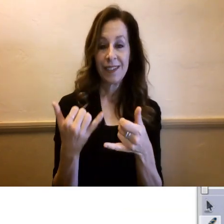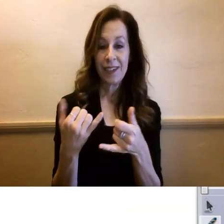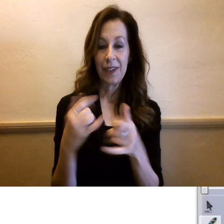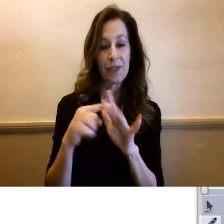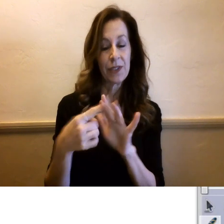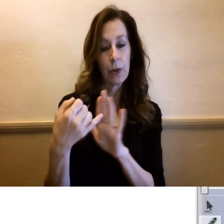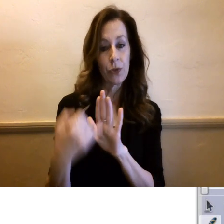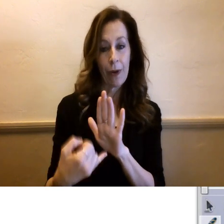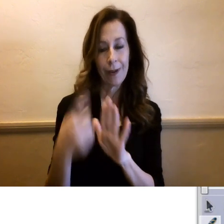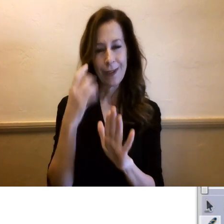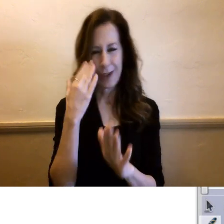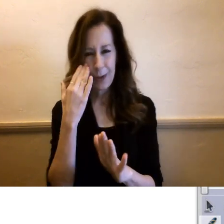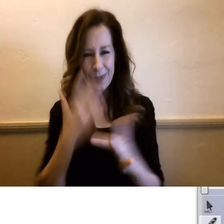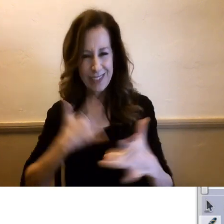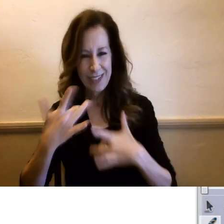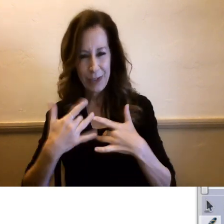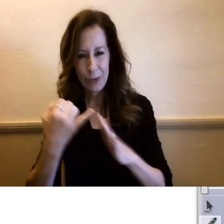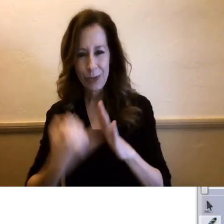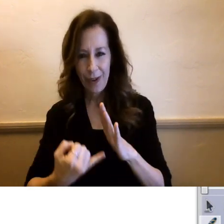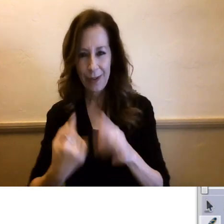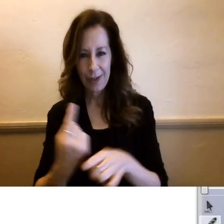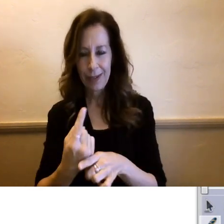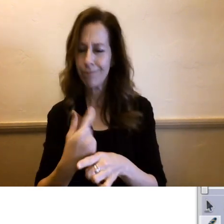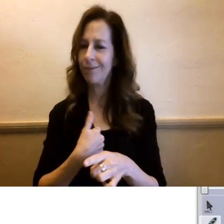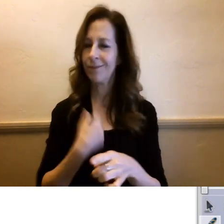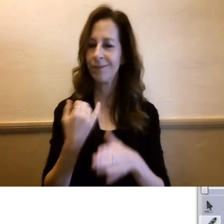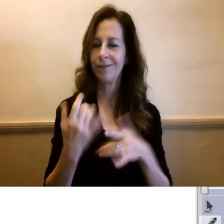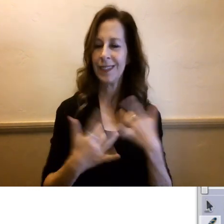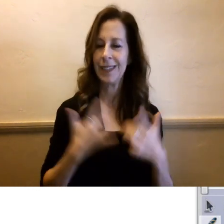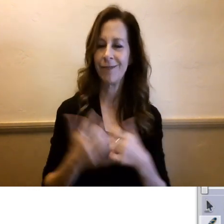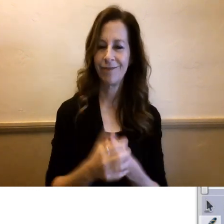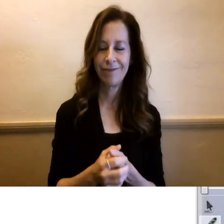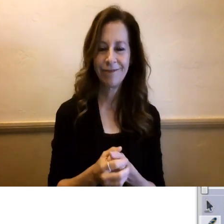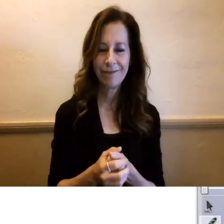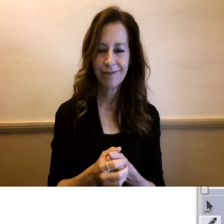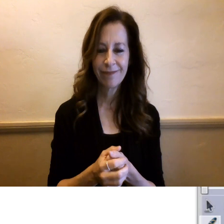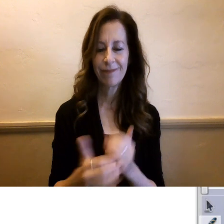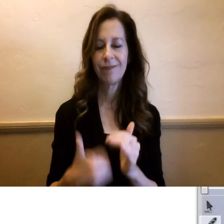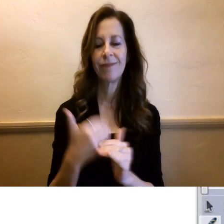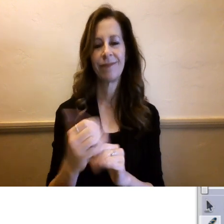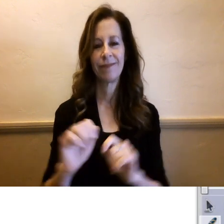So let's get started with drawing, because I know you're excited about drawing them. I am. Next slide.